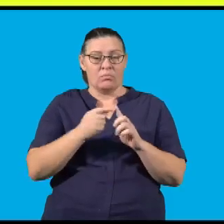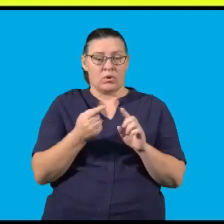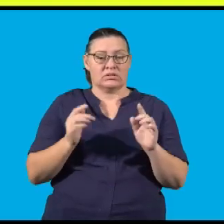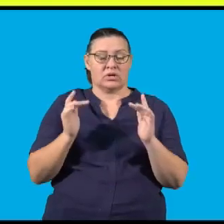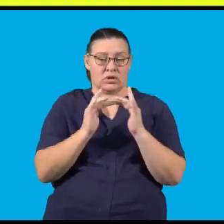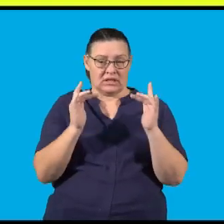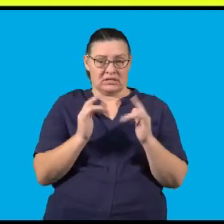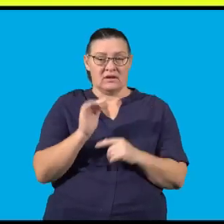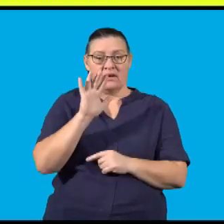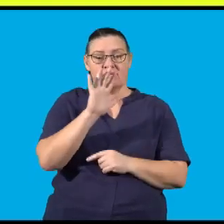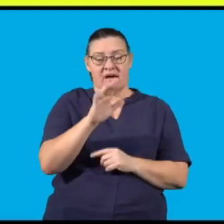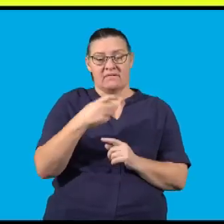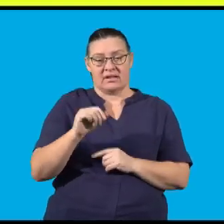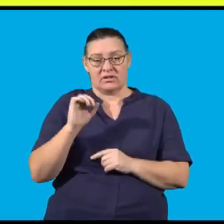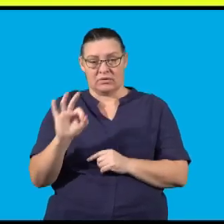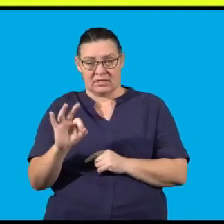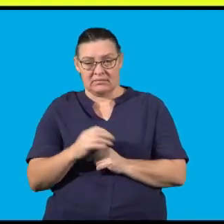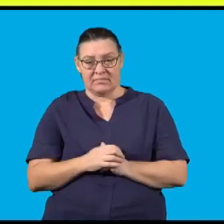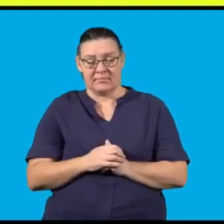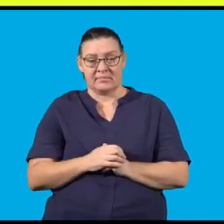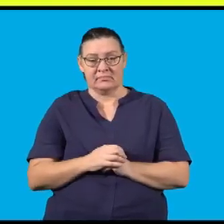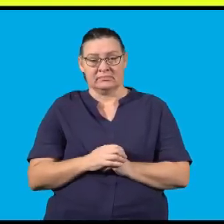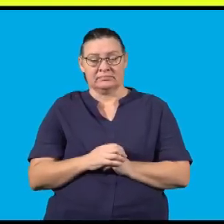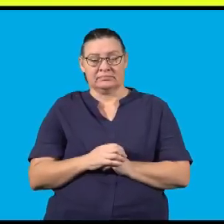of contact is 5 and 3.